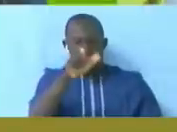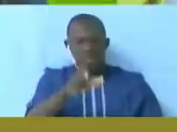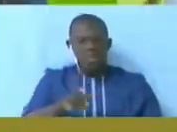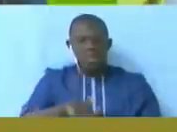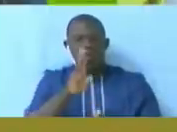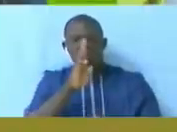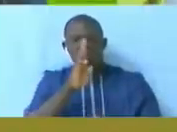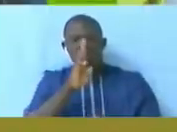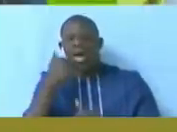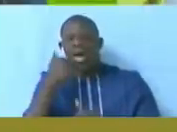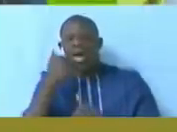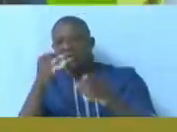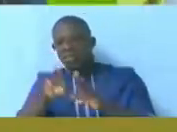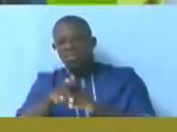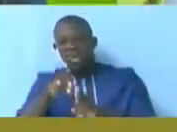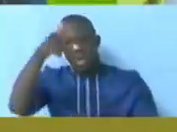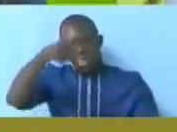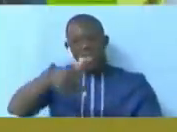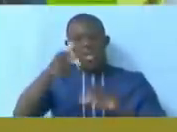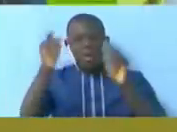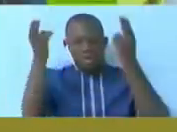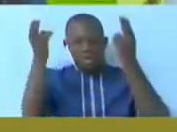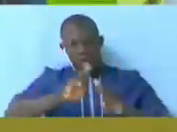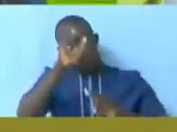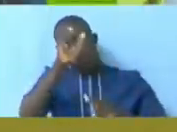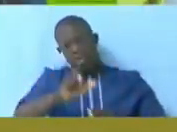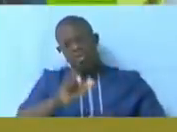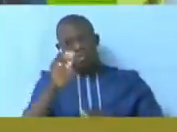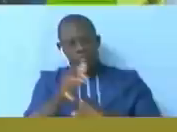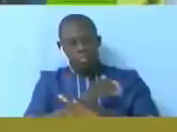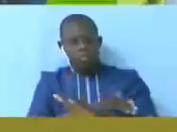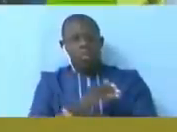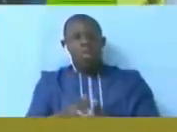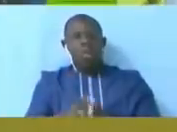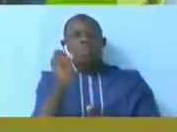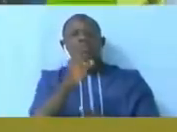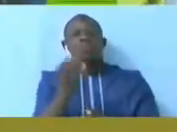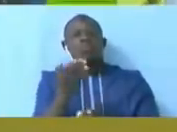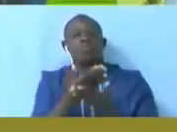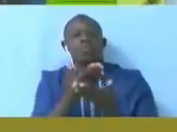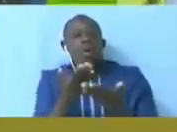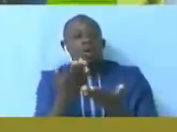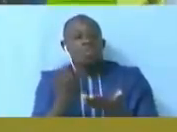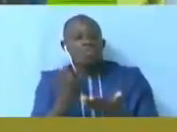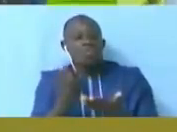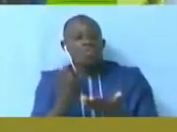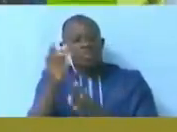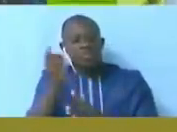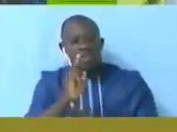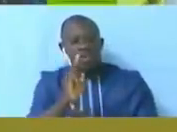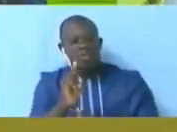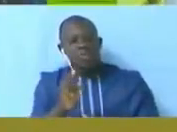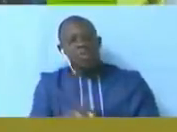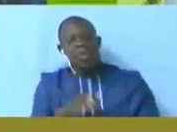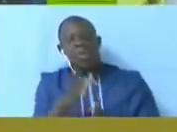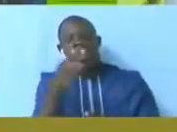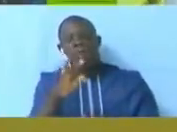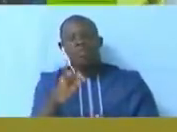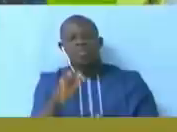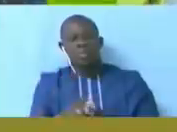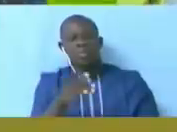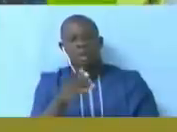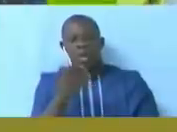be le fled ining Nigerian lawyer bo mol mi bi je. The belief is that katu la ta min nanu wala nyi diko. If you engage a Nigerian lawyer, ni